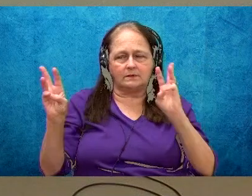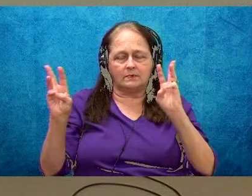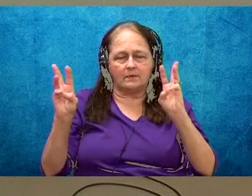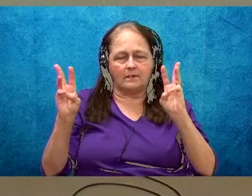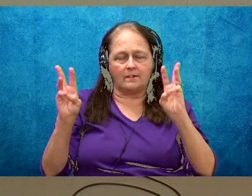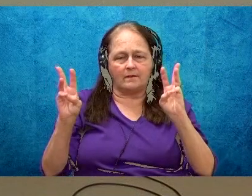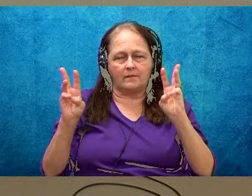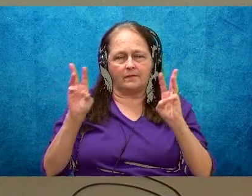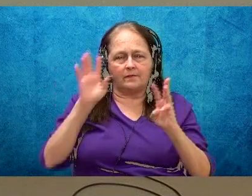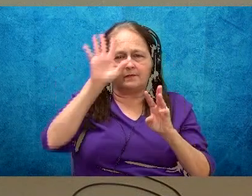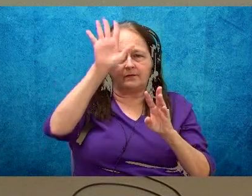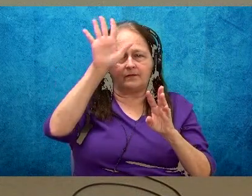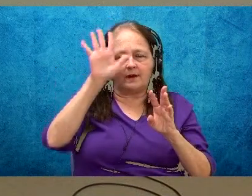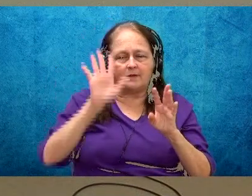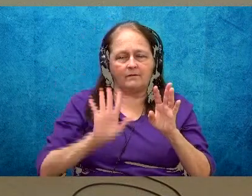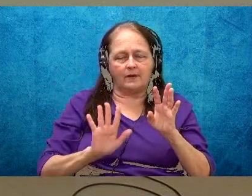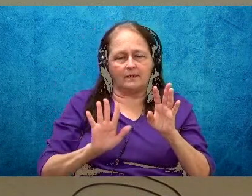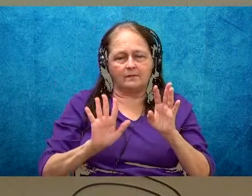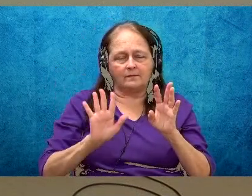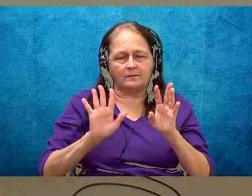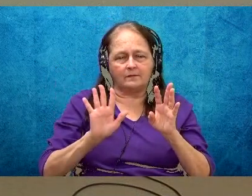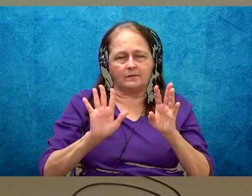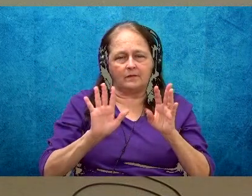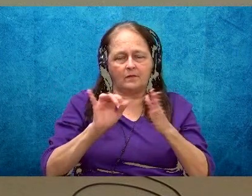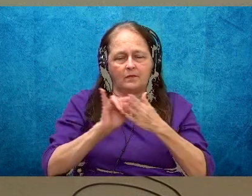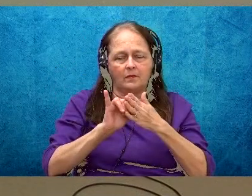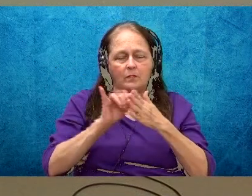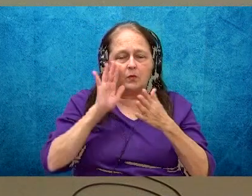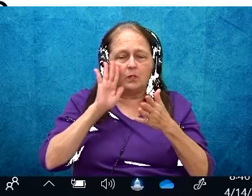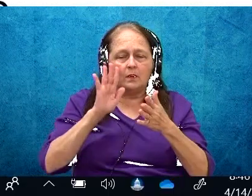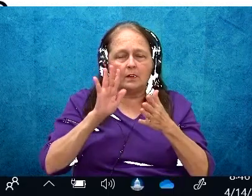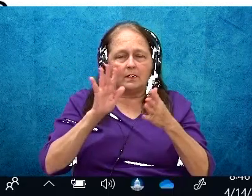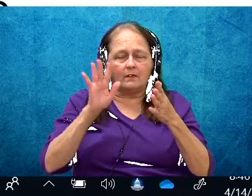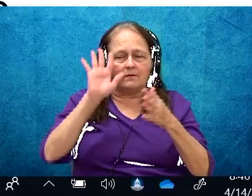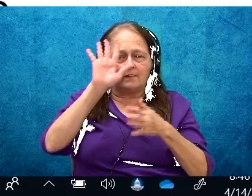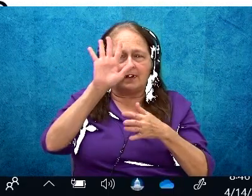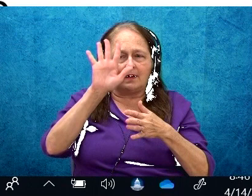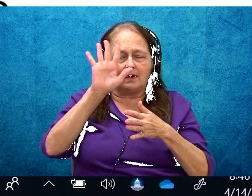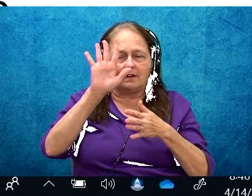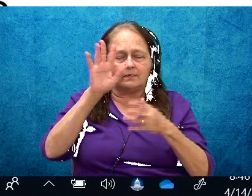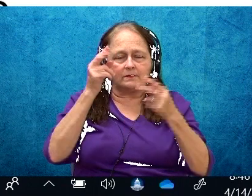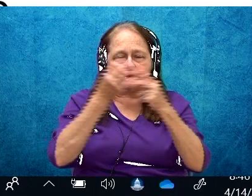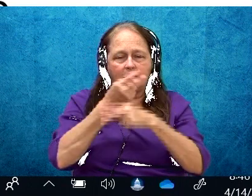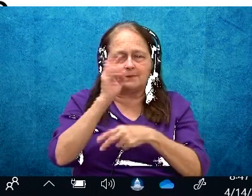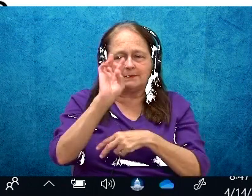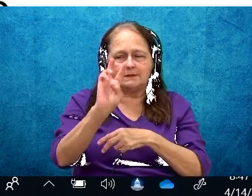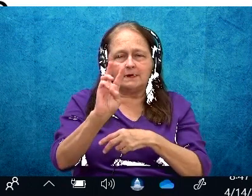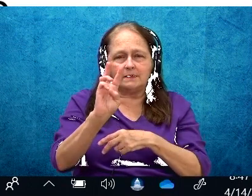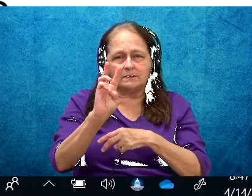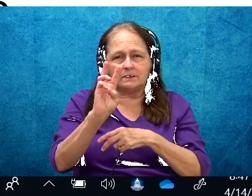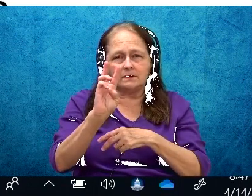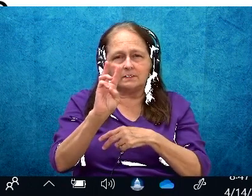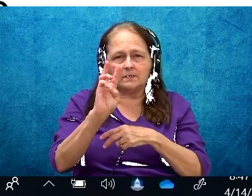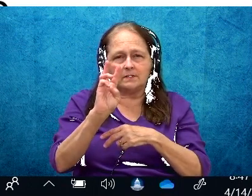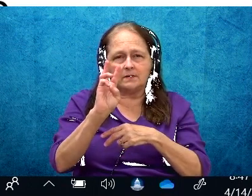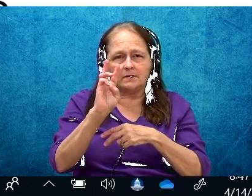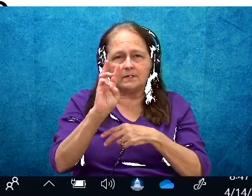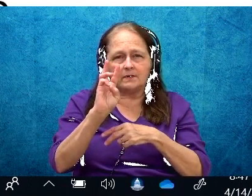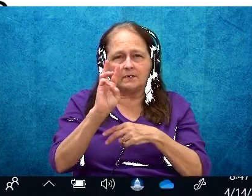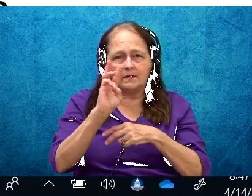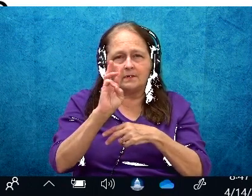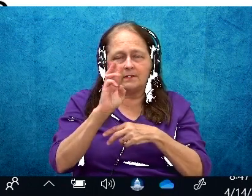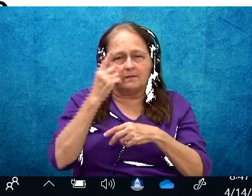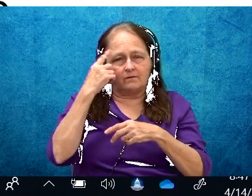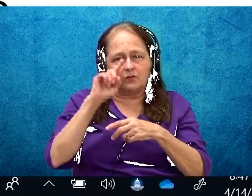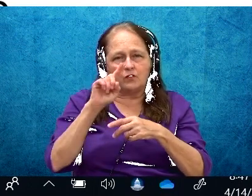is 5, this is 5. So we're going to take 5 times 6